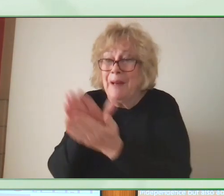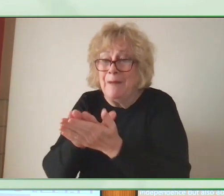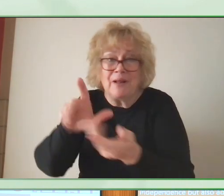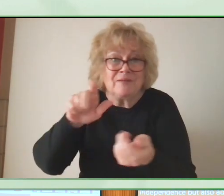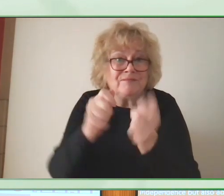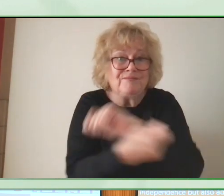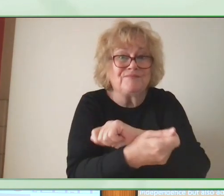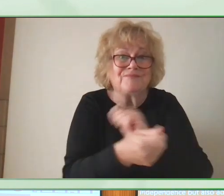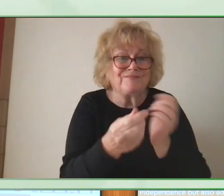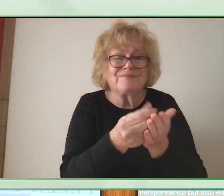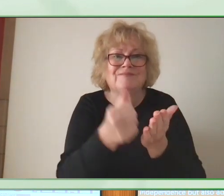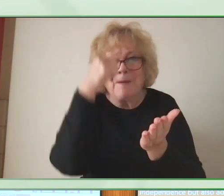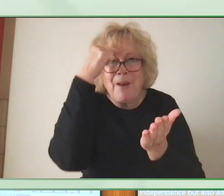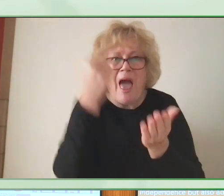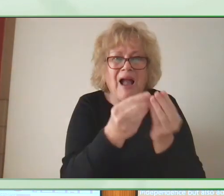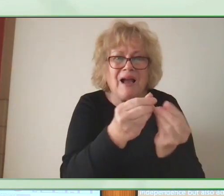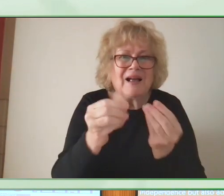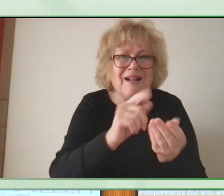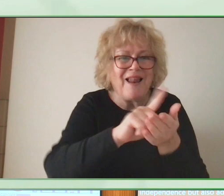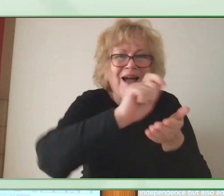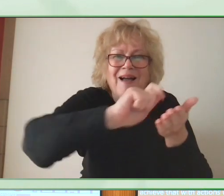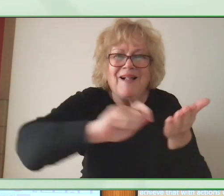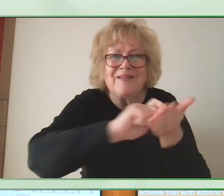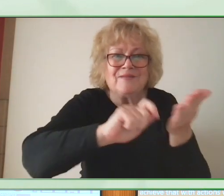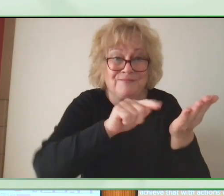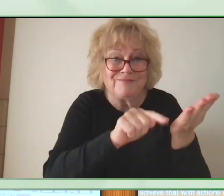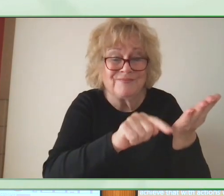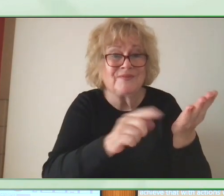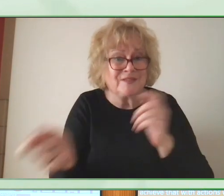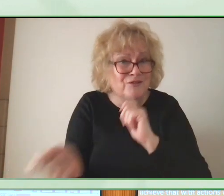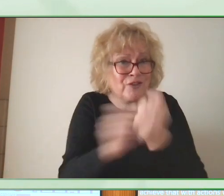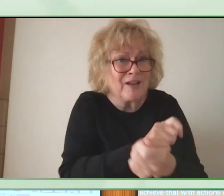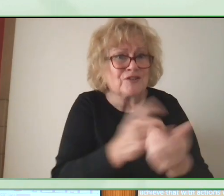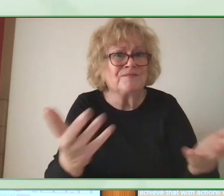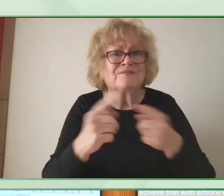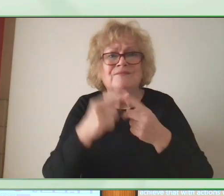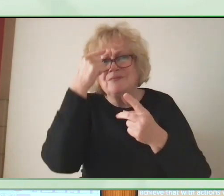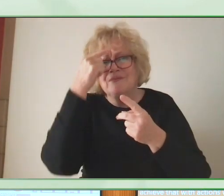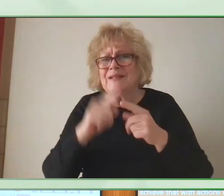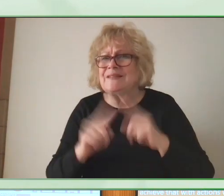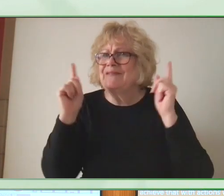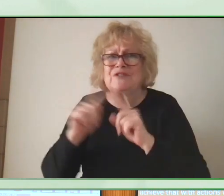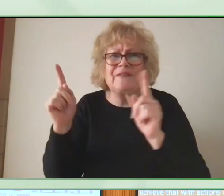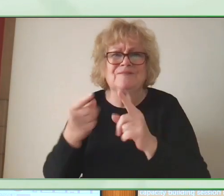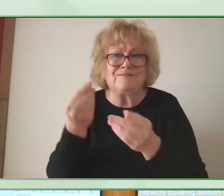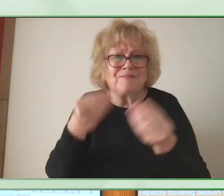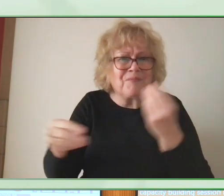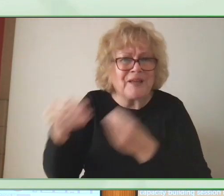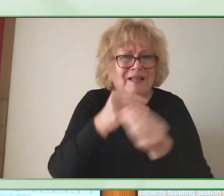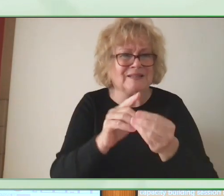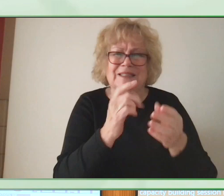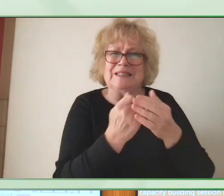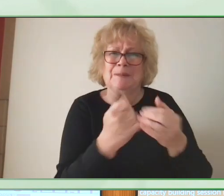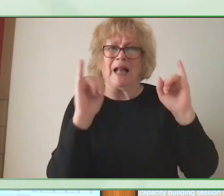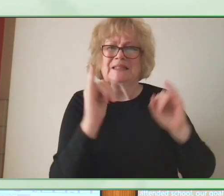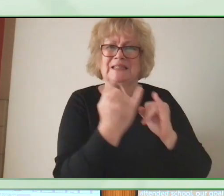3 national languages for more than 60 women with disability, many of whom had never attended school. Our goal was to equip